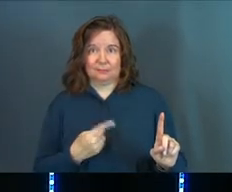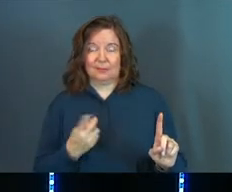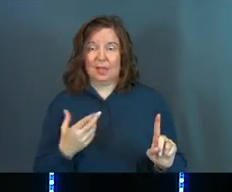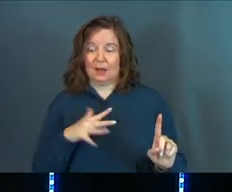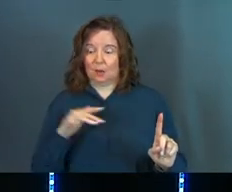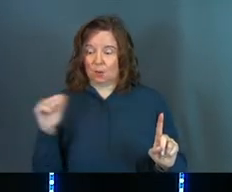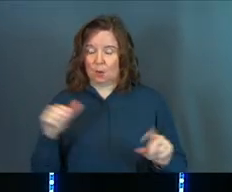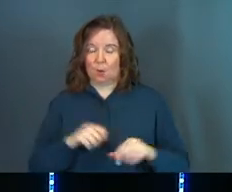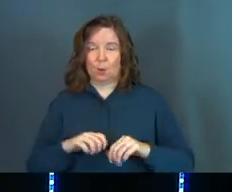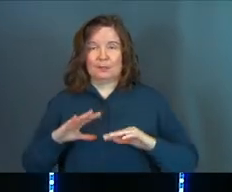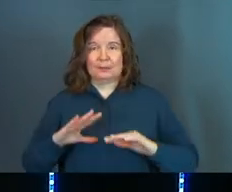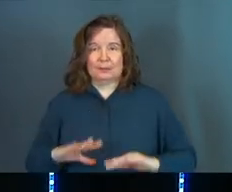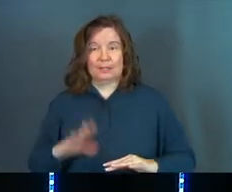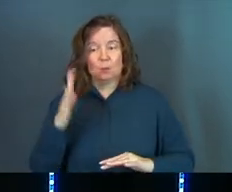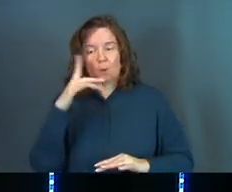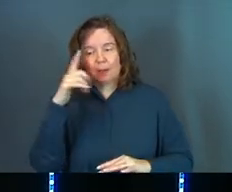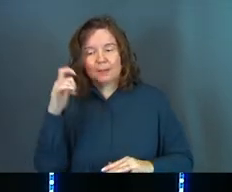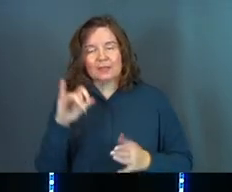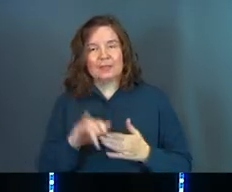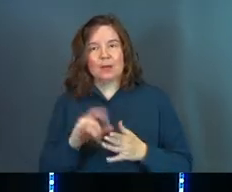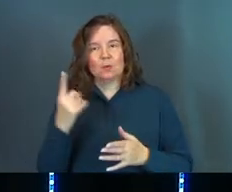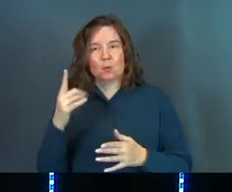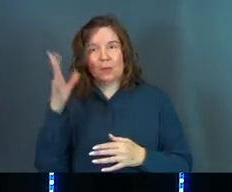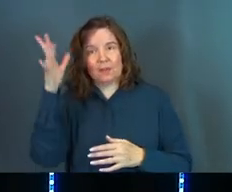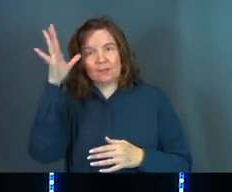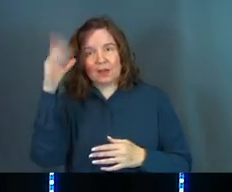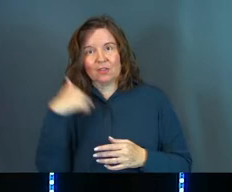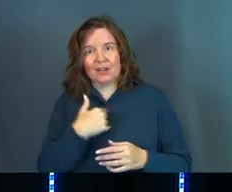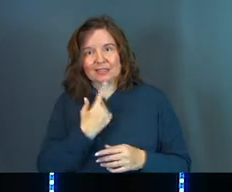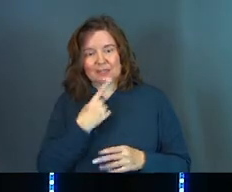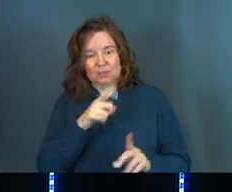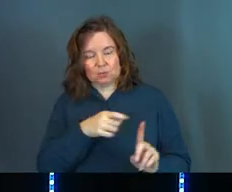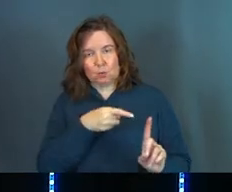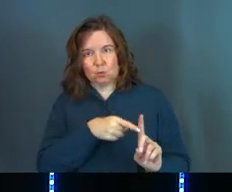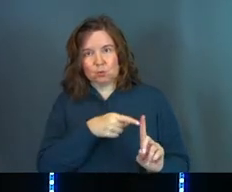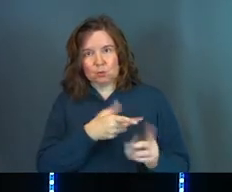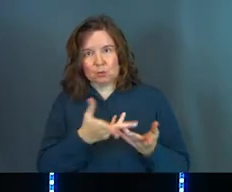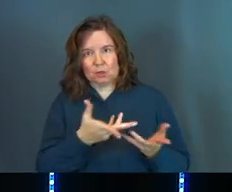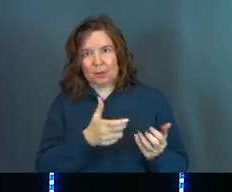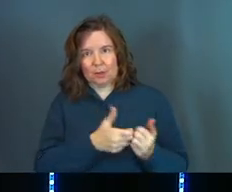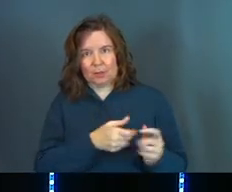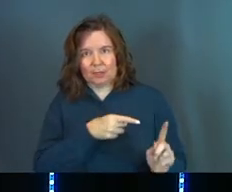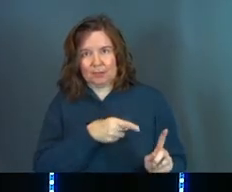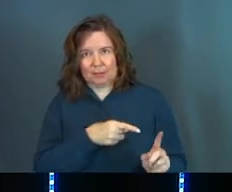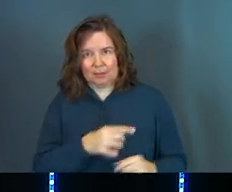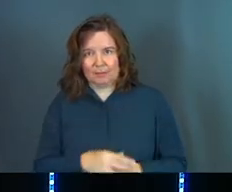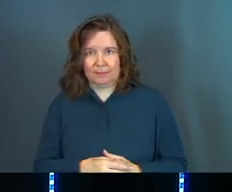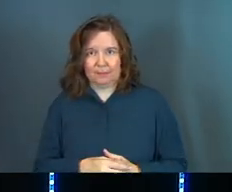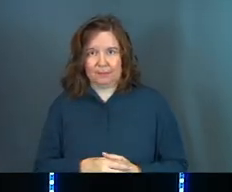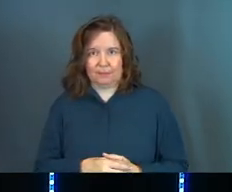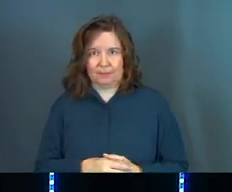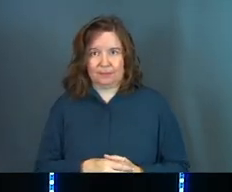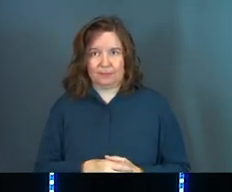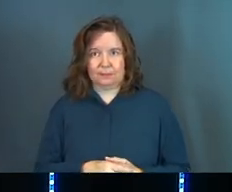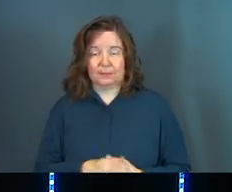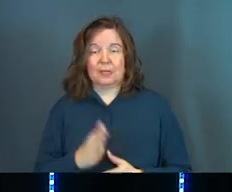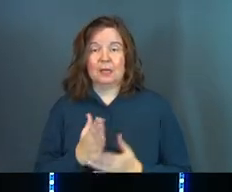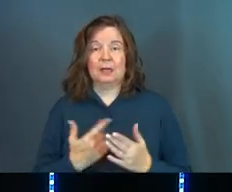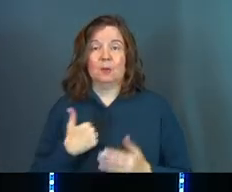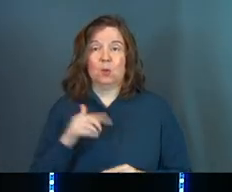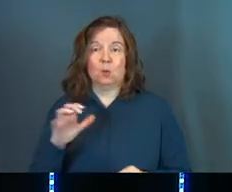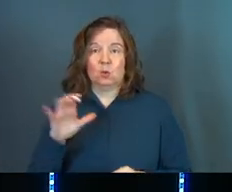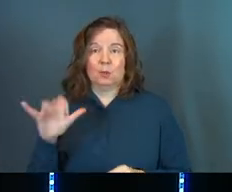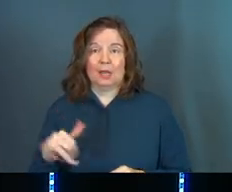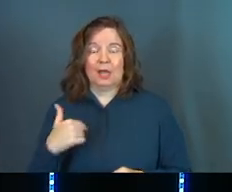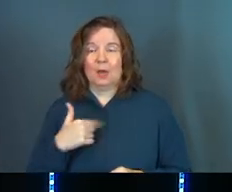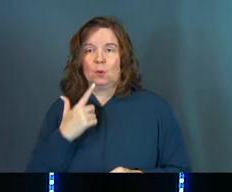he walked away with peace in his heart. Why? Because that was the one the Father had said he was supposed to interact with. And some of us, we do